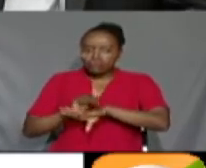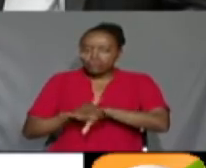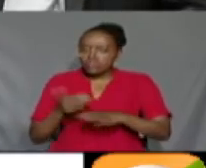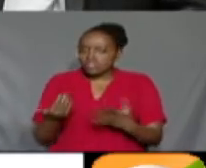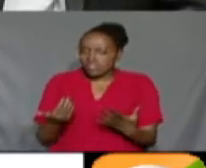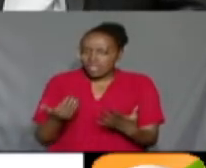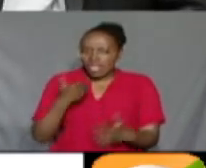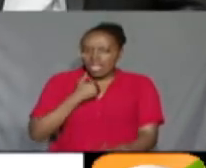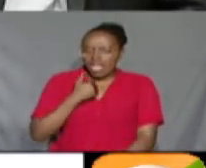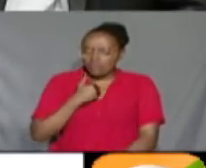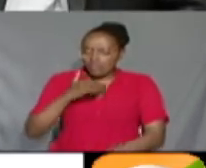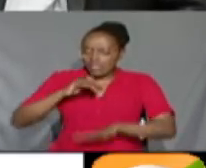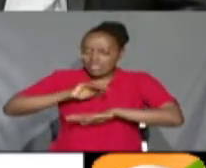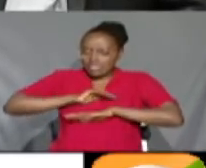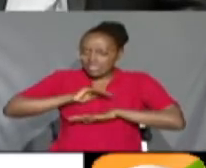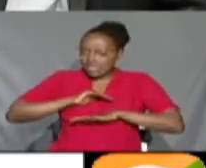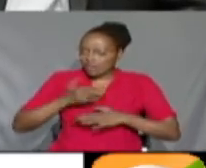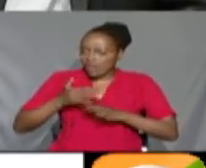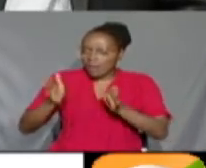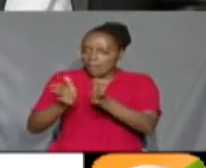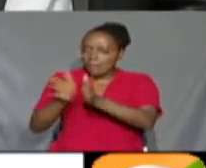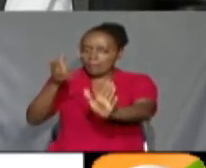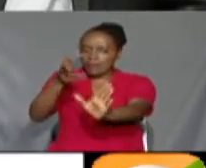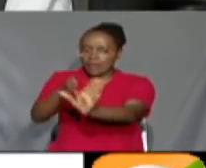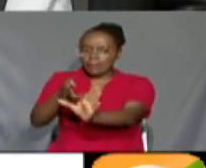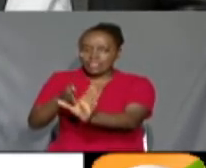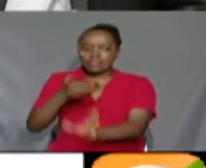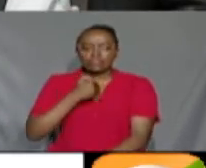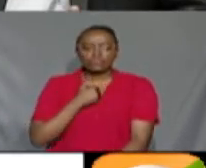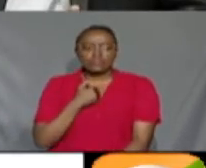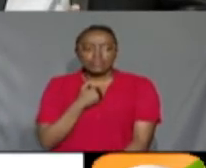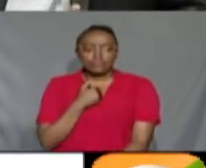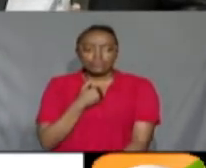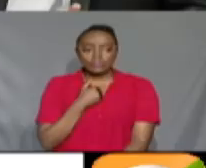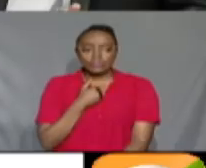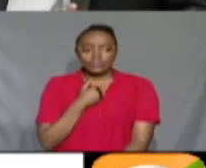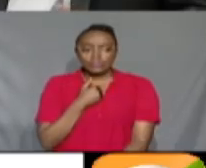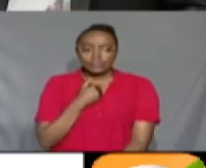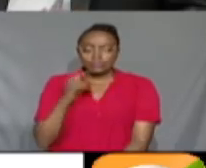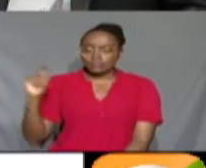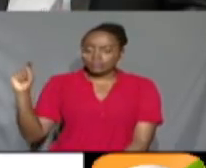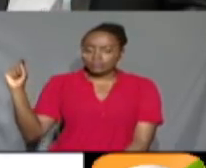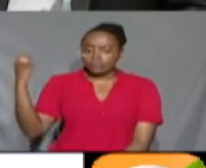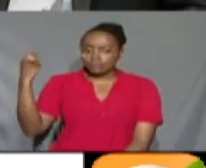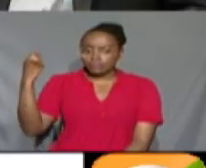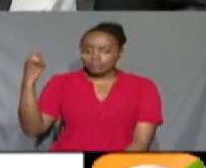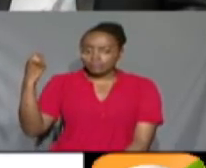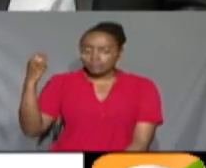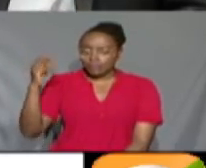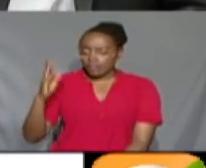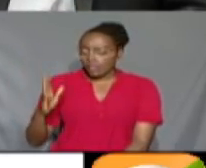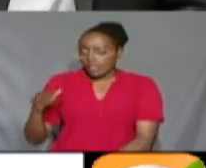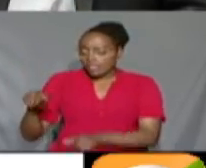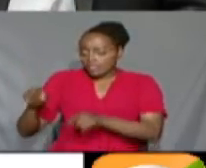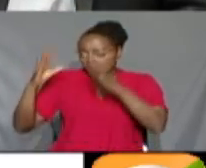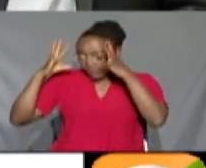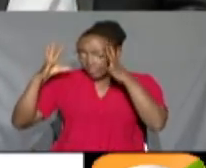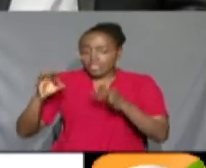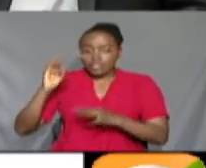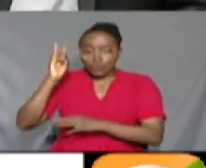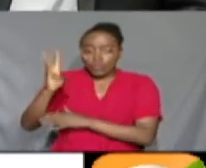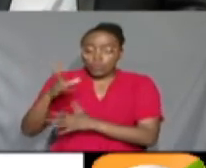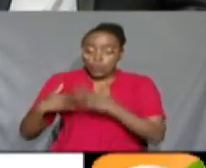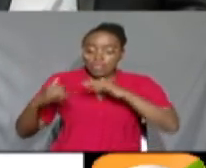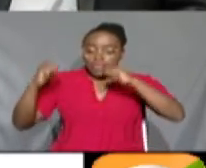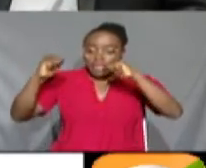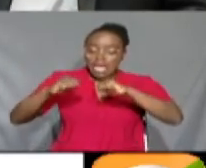it has enough public participation, and Kenyans will in the end decide also whether they